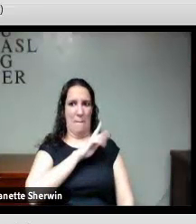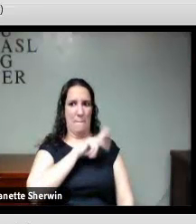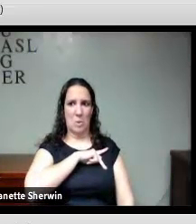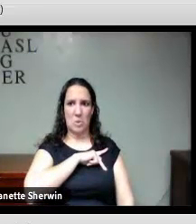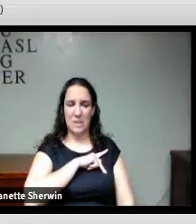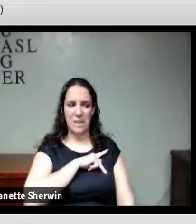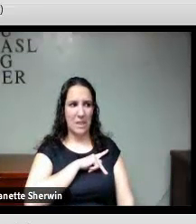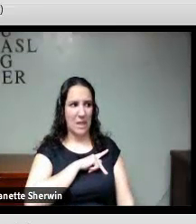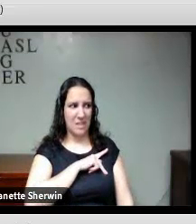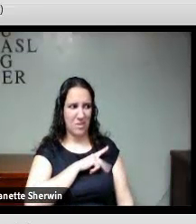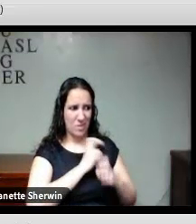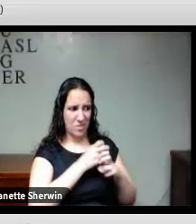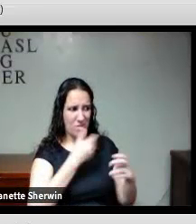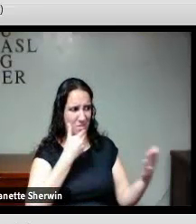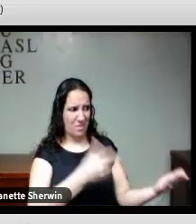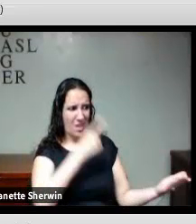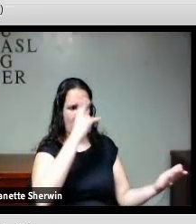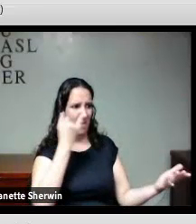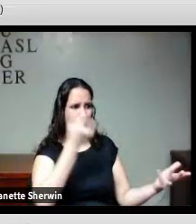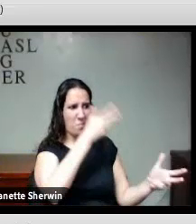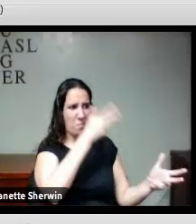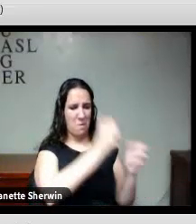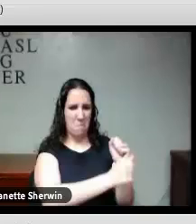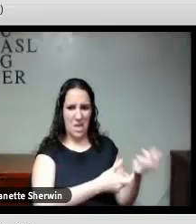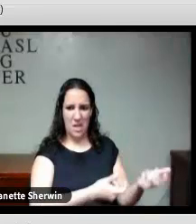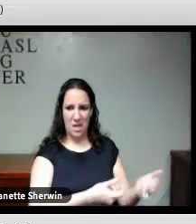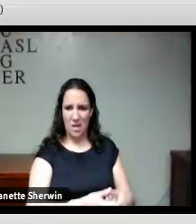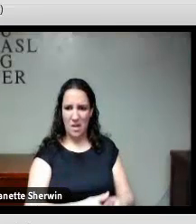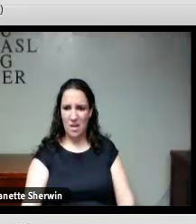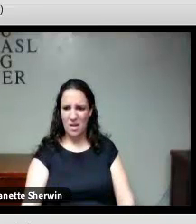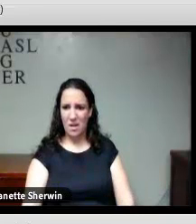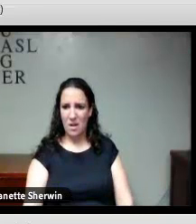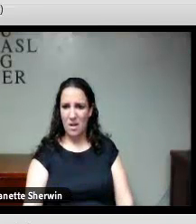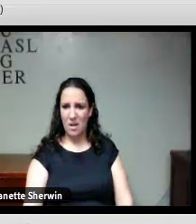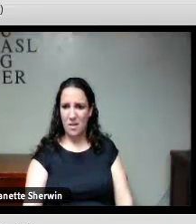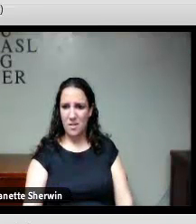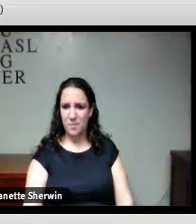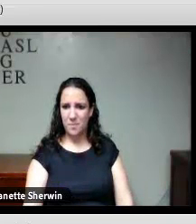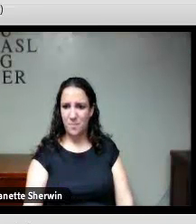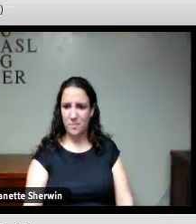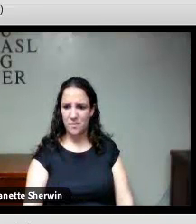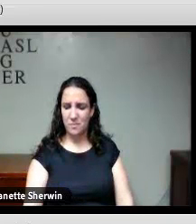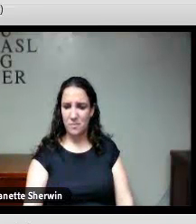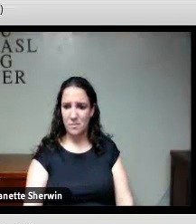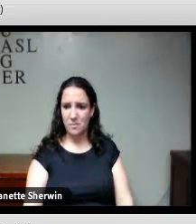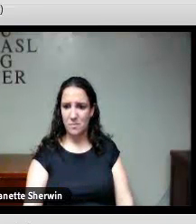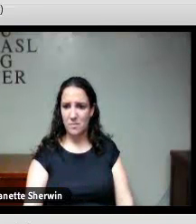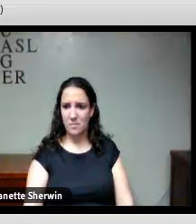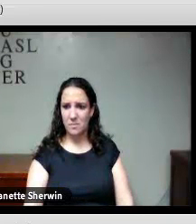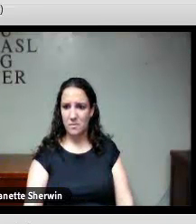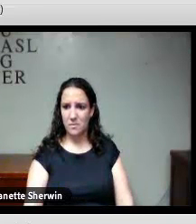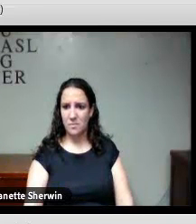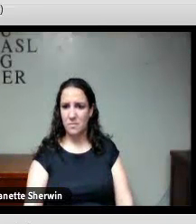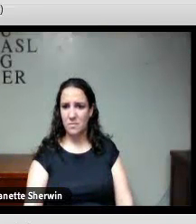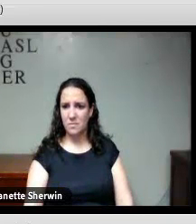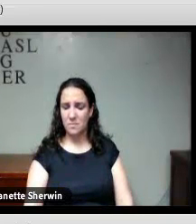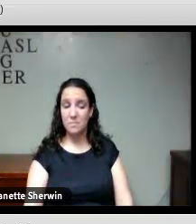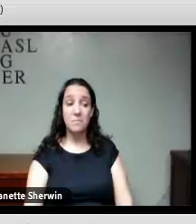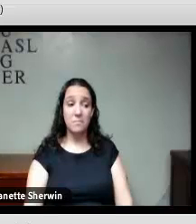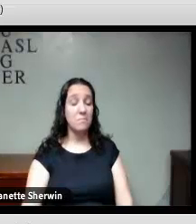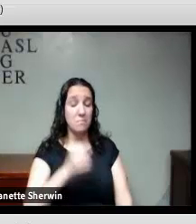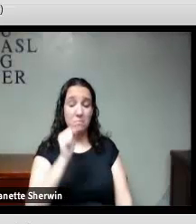for being mean to us when we're taking it personally. Yes, Joan, I think that's what I was just trying to say. Because when an issue is out of